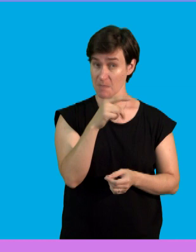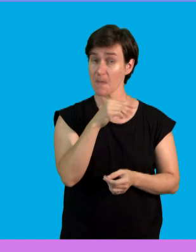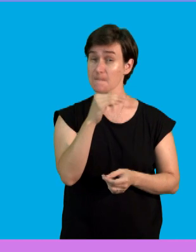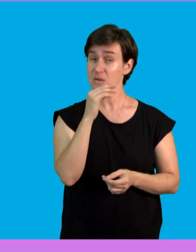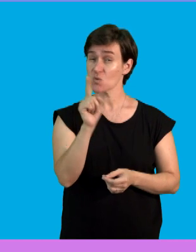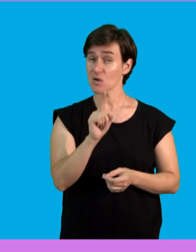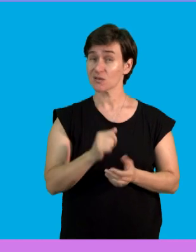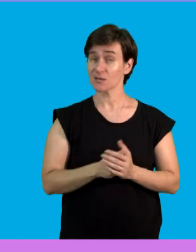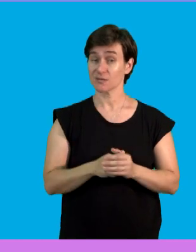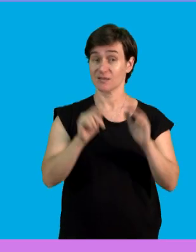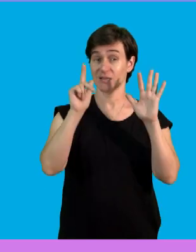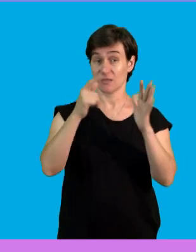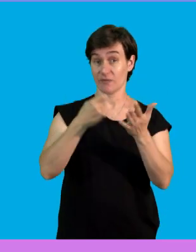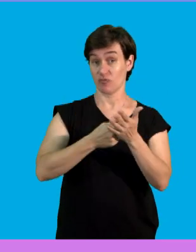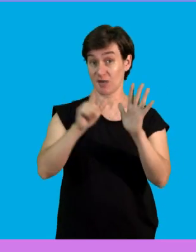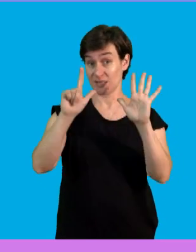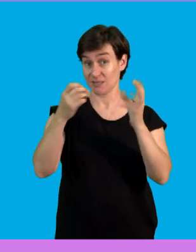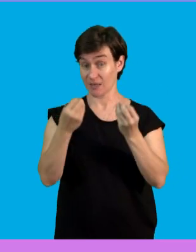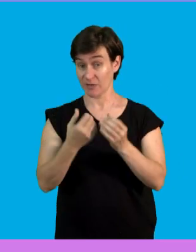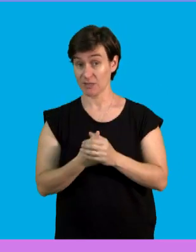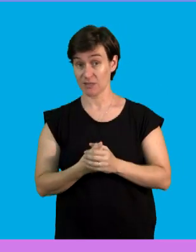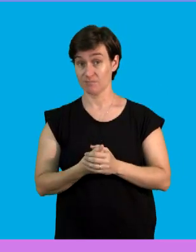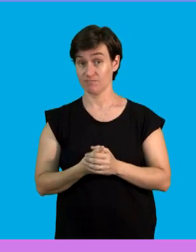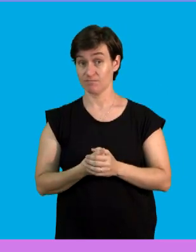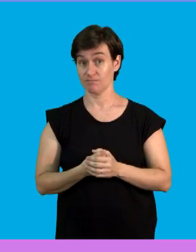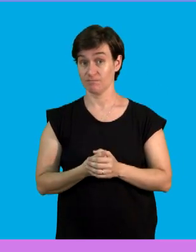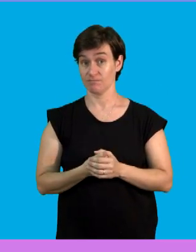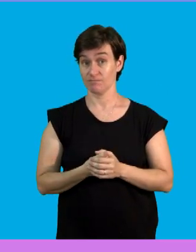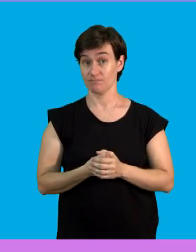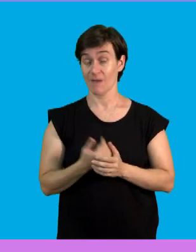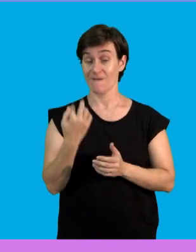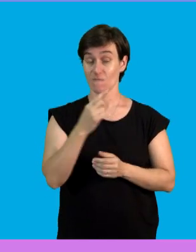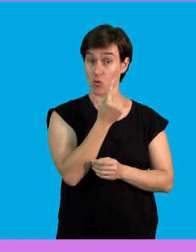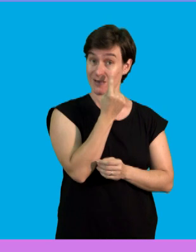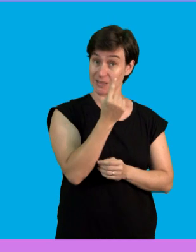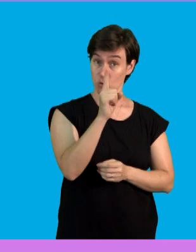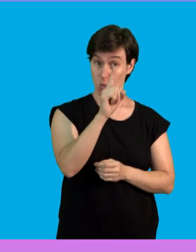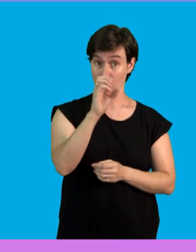be 7.70 Rand per 100,